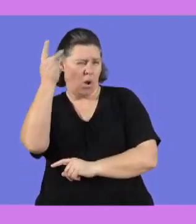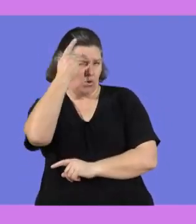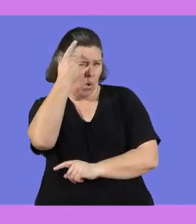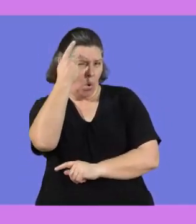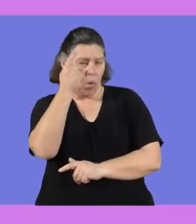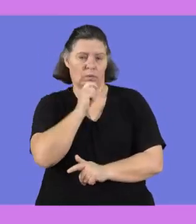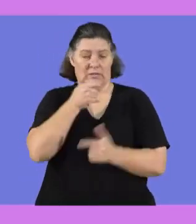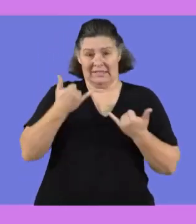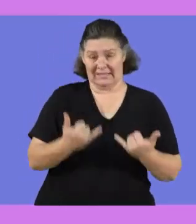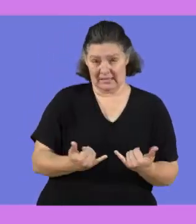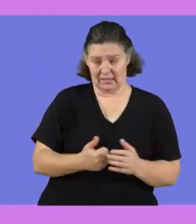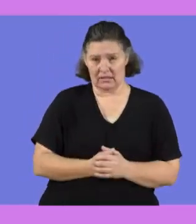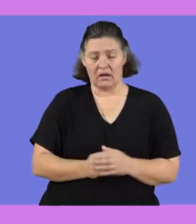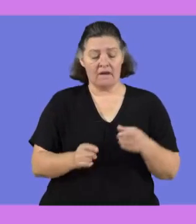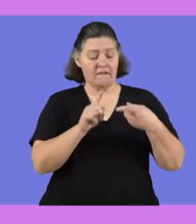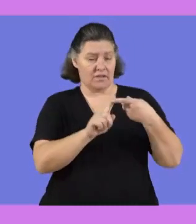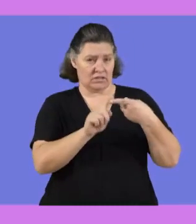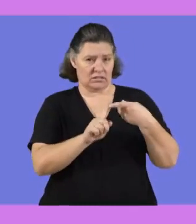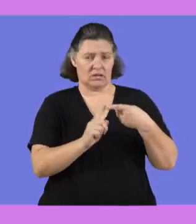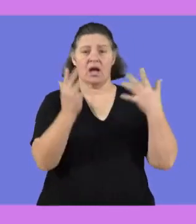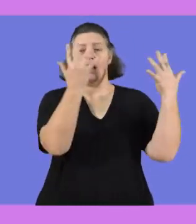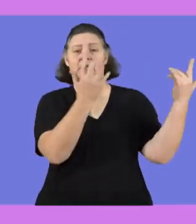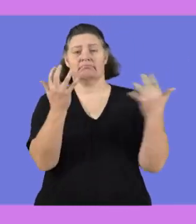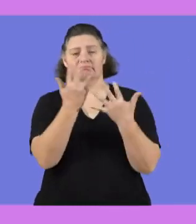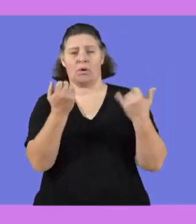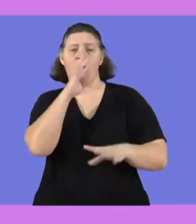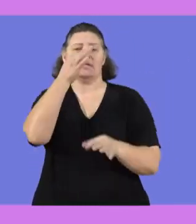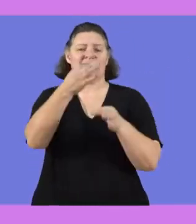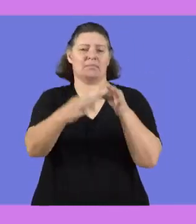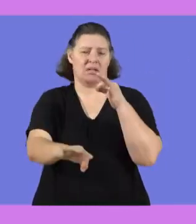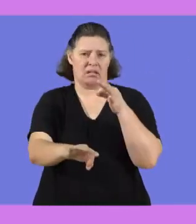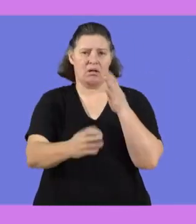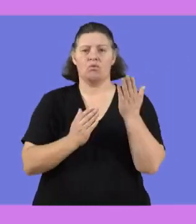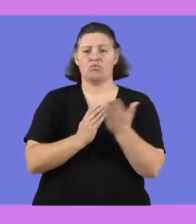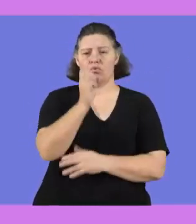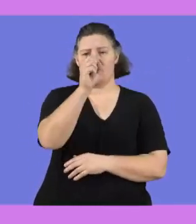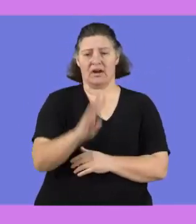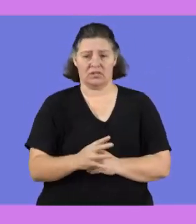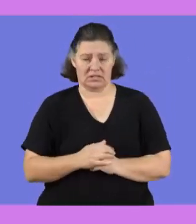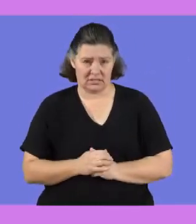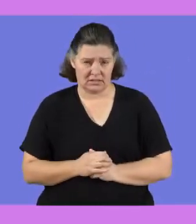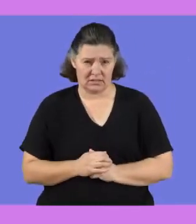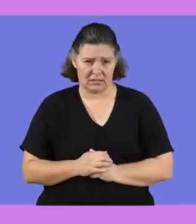previously. The first one is calculation and simplification with fractions,